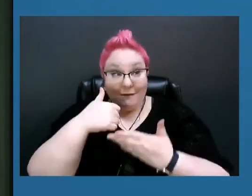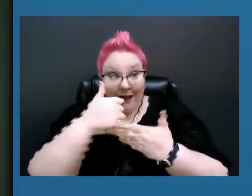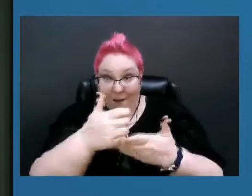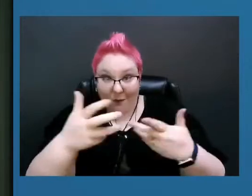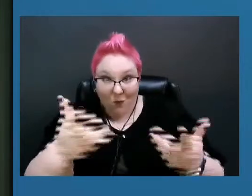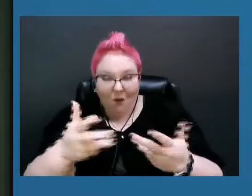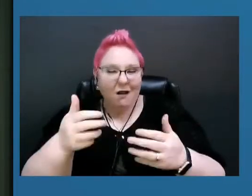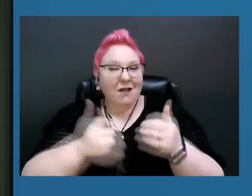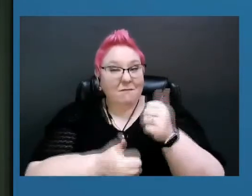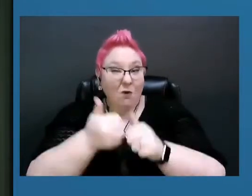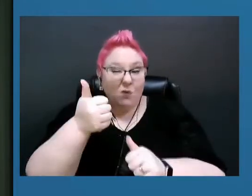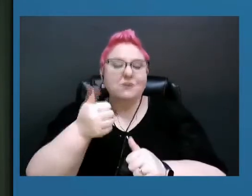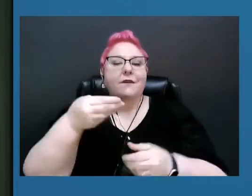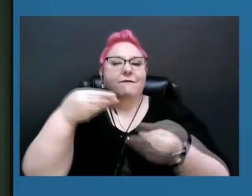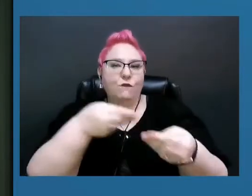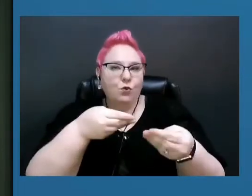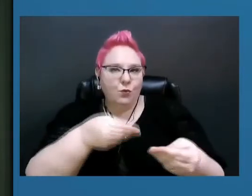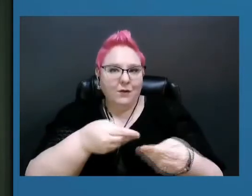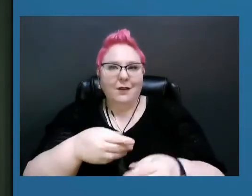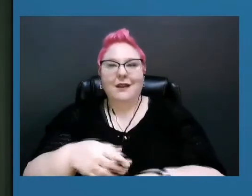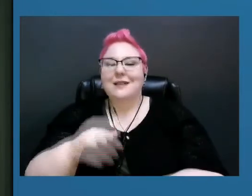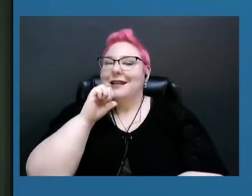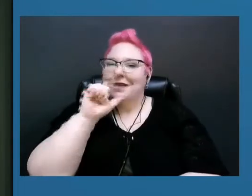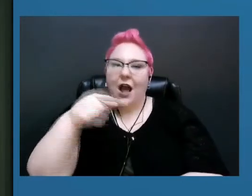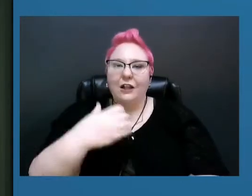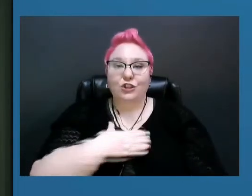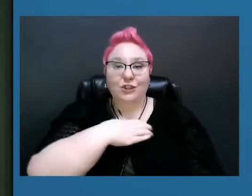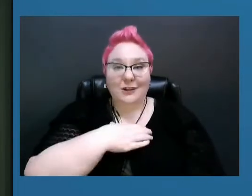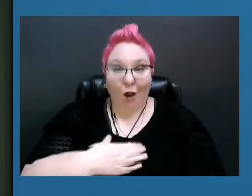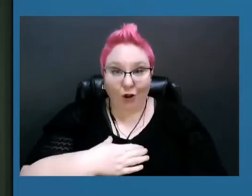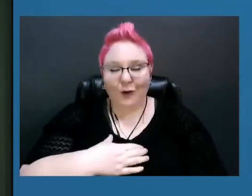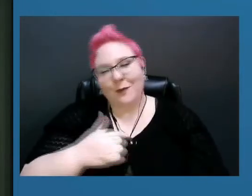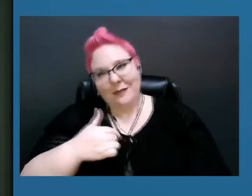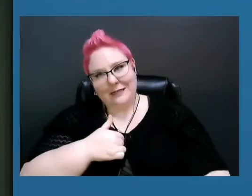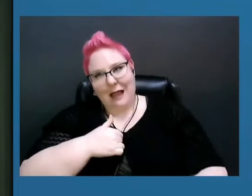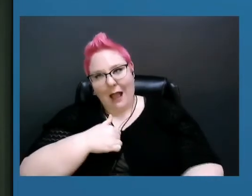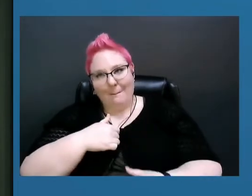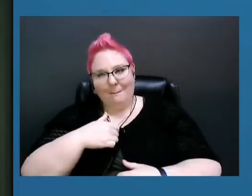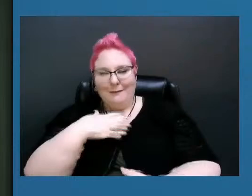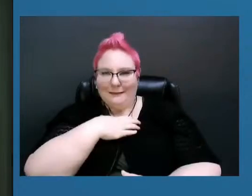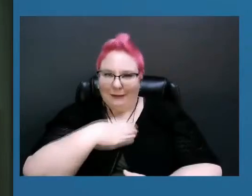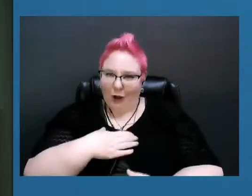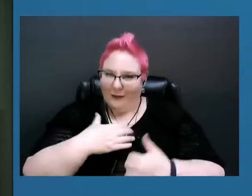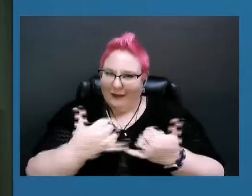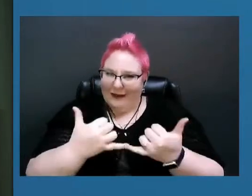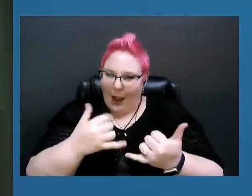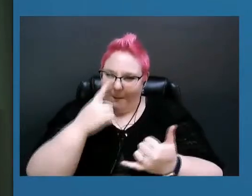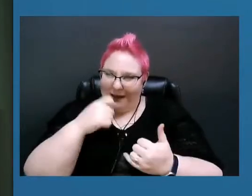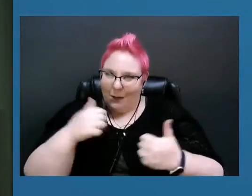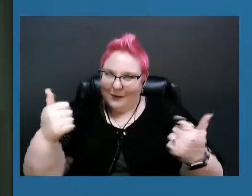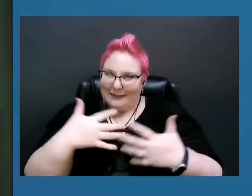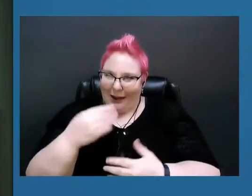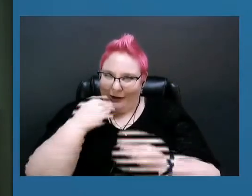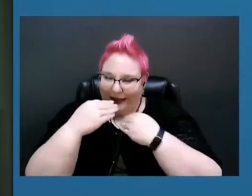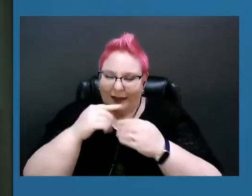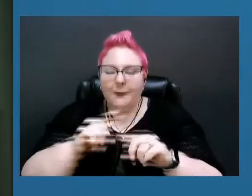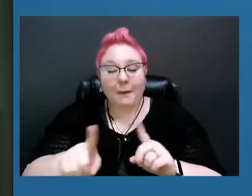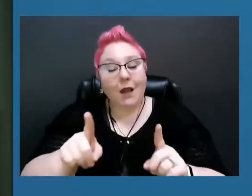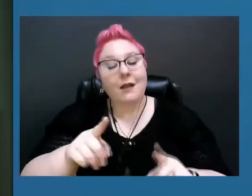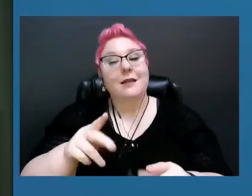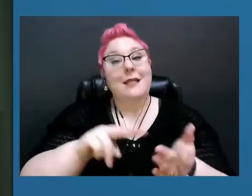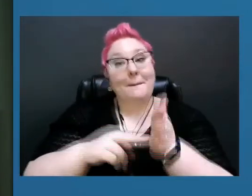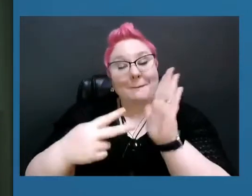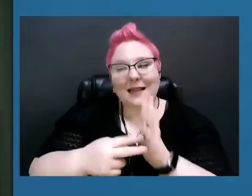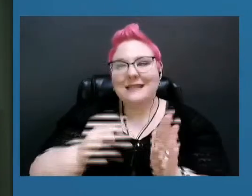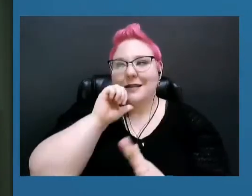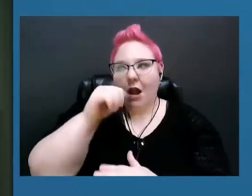Food insecurity is not your growling stomach, which I'm suffering from right now because I was afraid to eat before I came here. It's actually not having access to sufficient